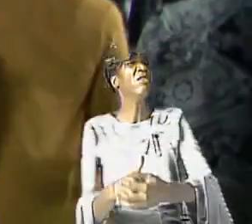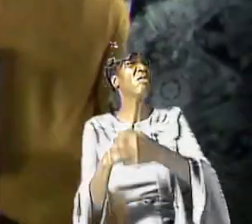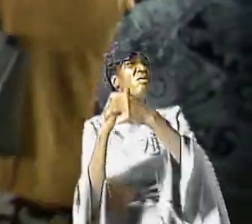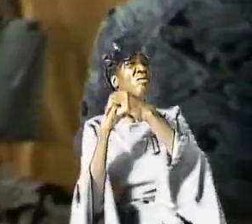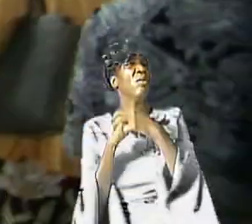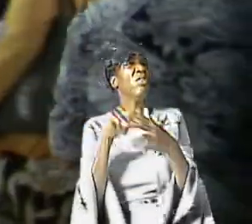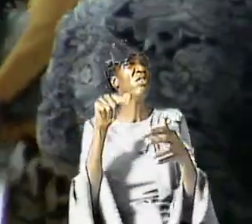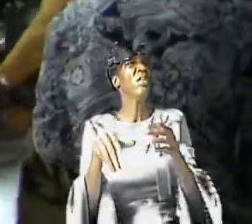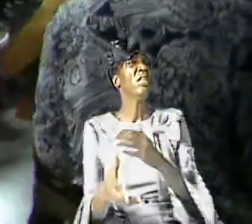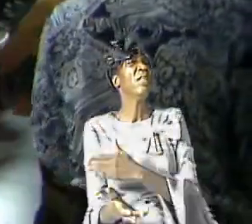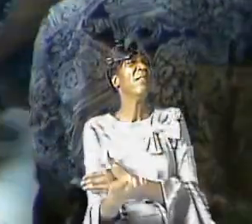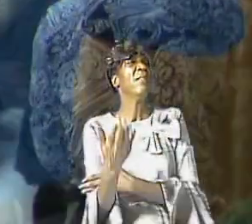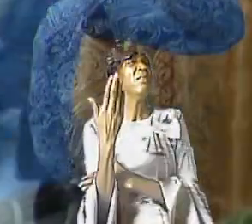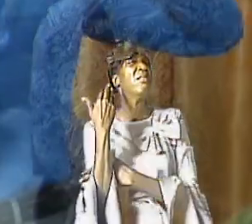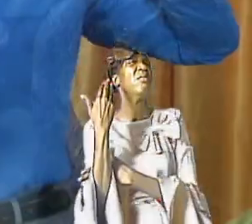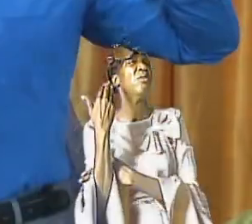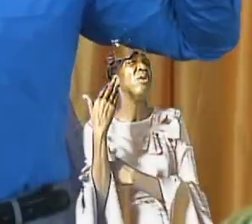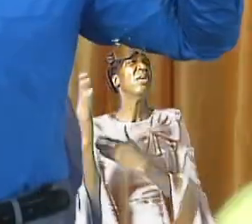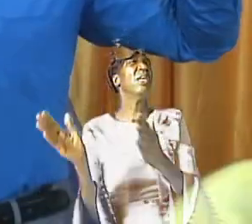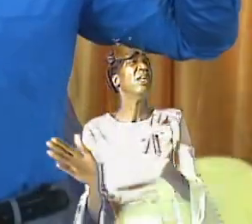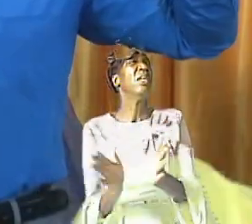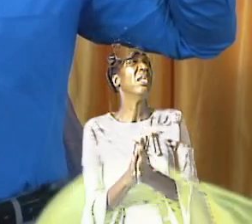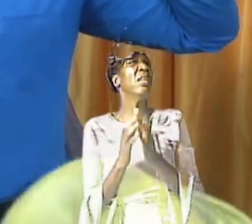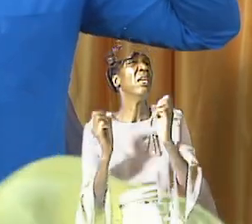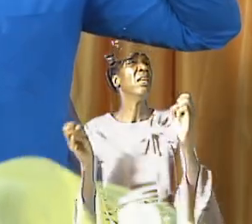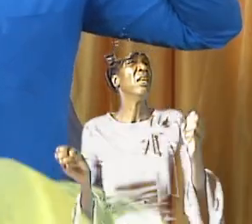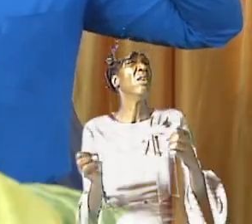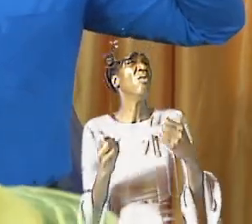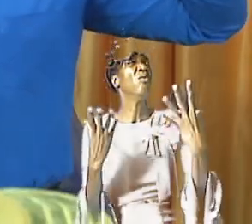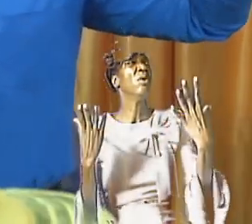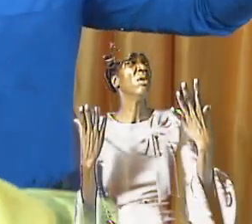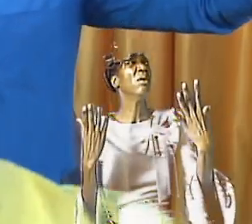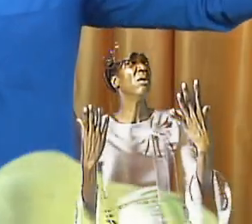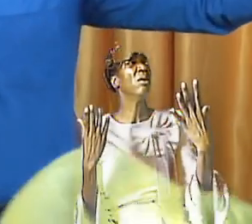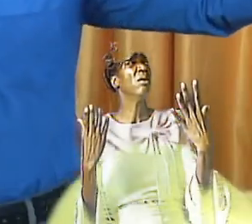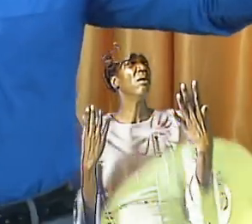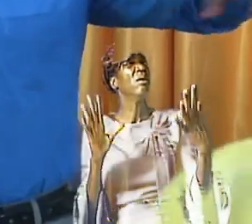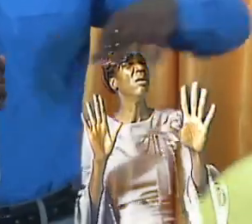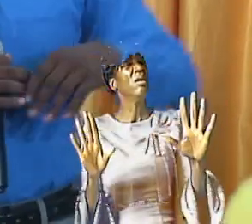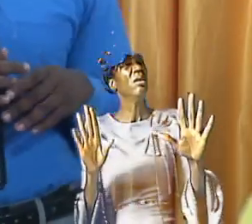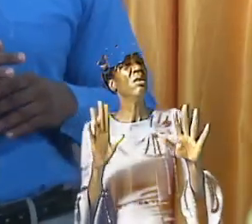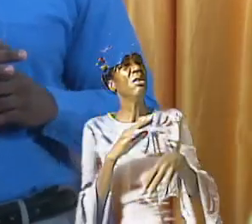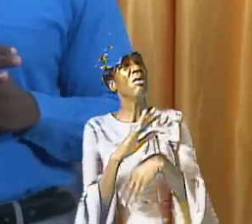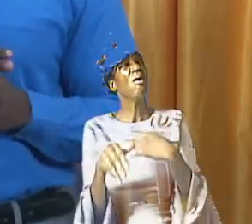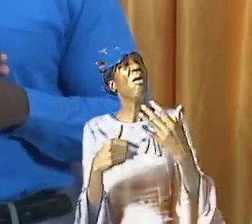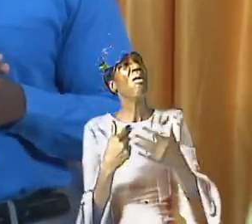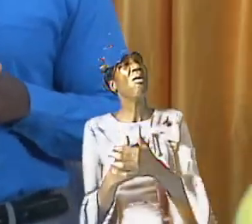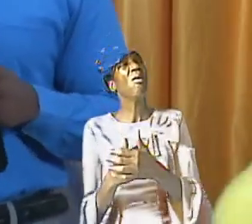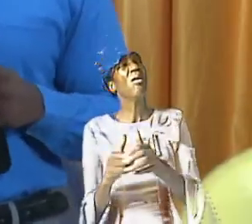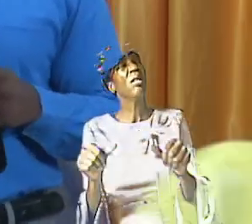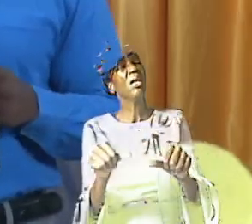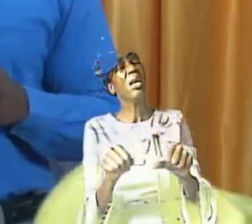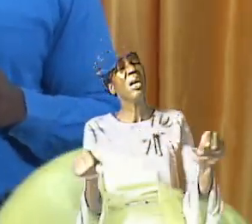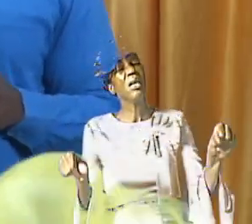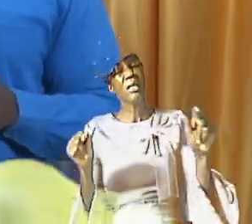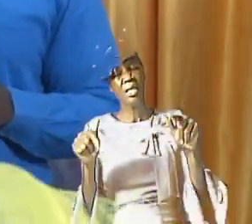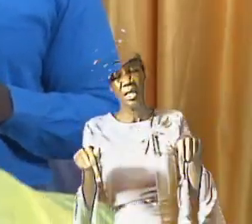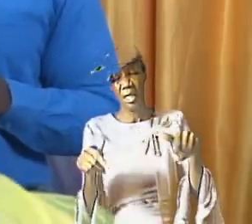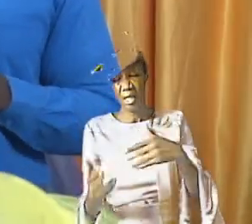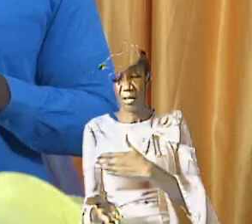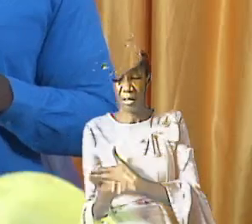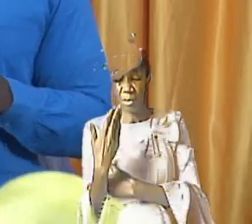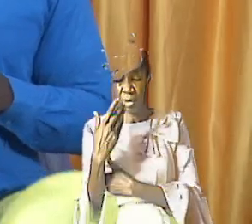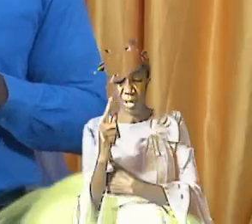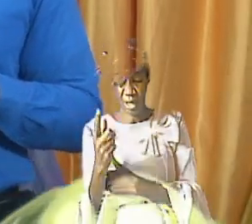morning, hallelujah. Lay your all at the altar this morning, Jesus. You